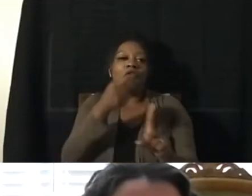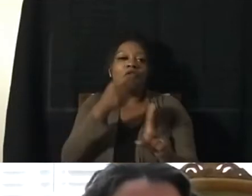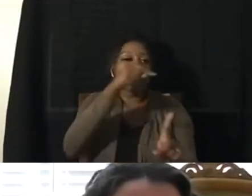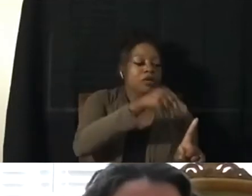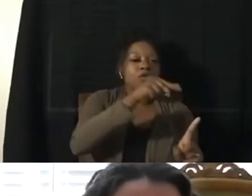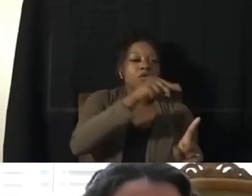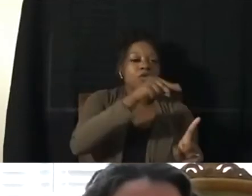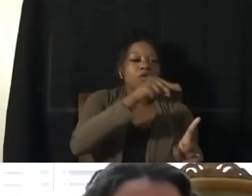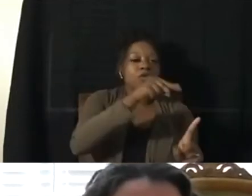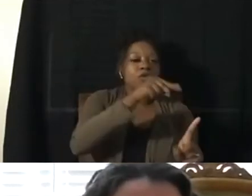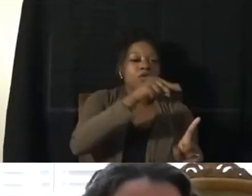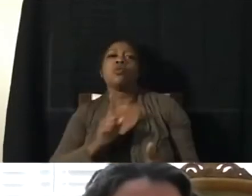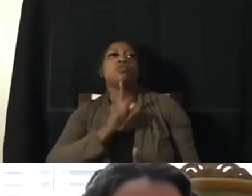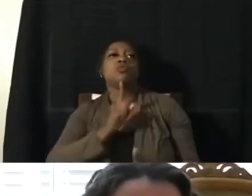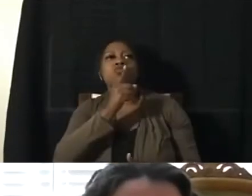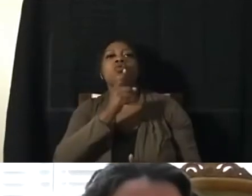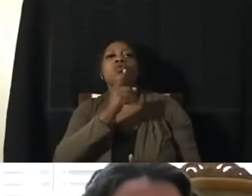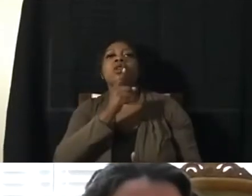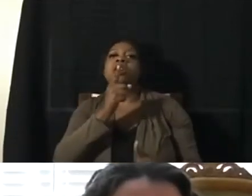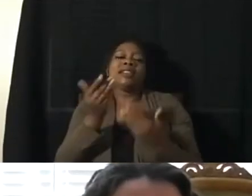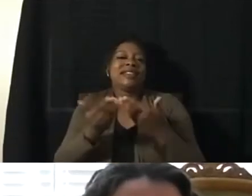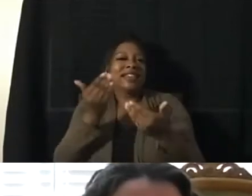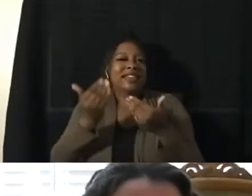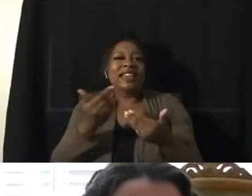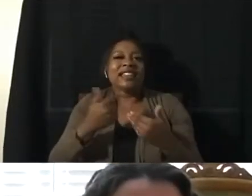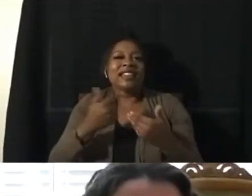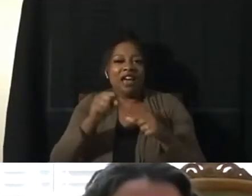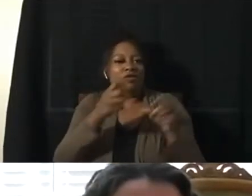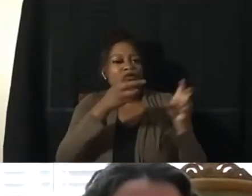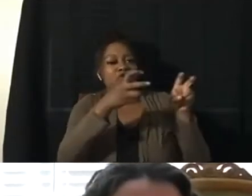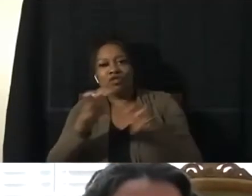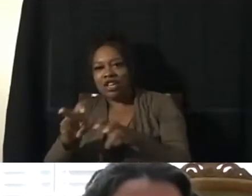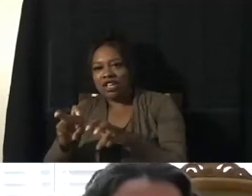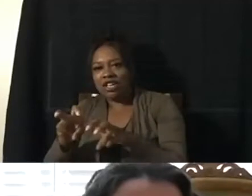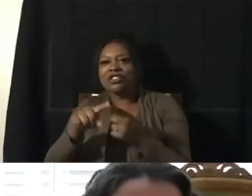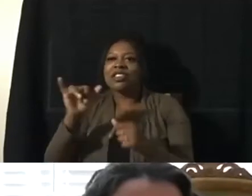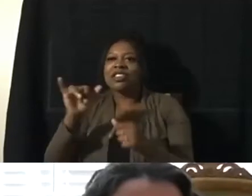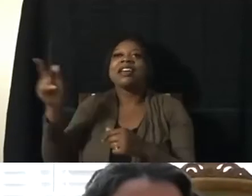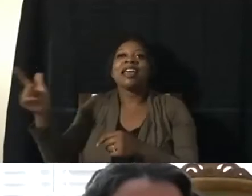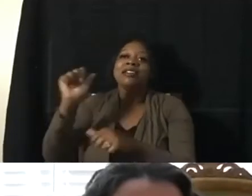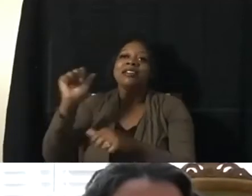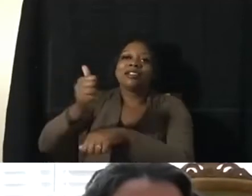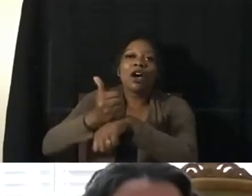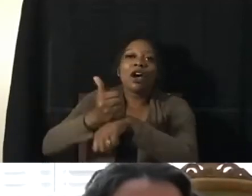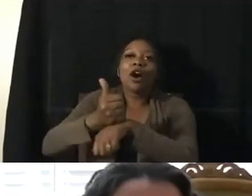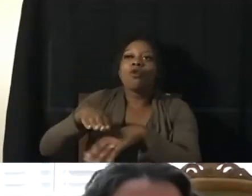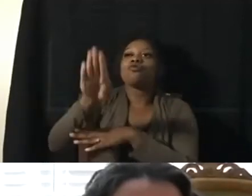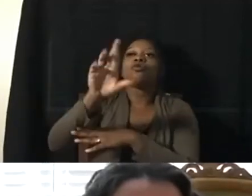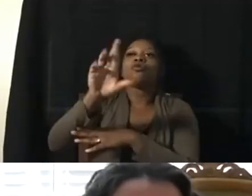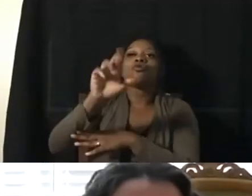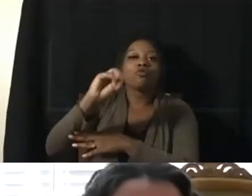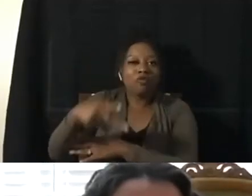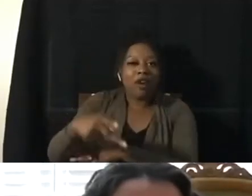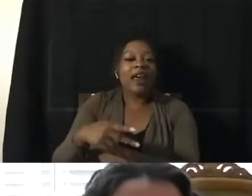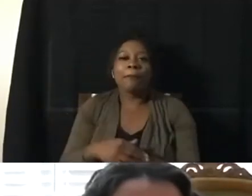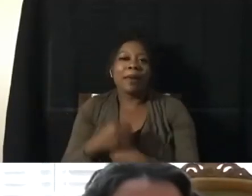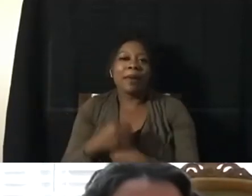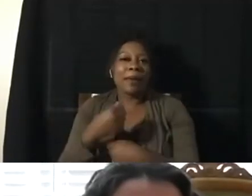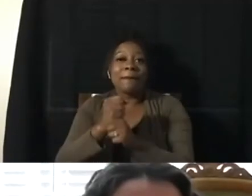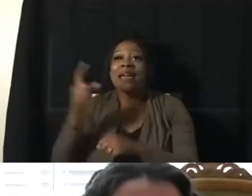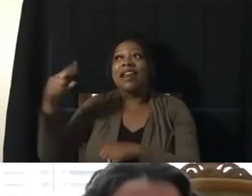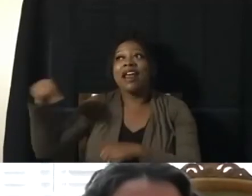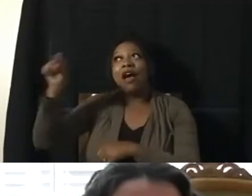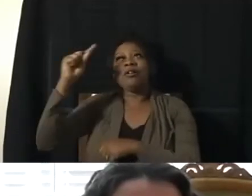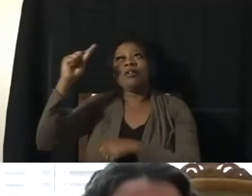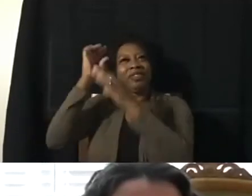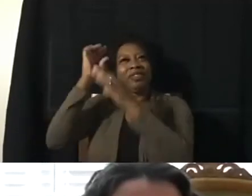it was very easy to kind of transition into that, where ramps were installed, but it made everyone think. It made people, you know, my colleagues think about, okay, where's